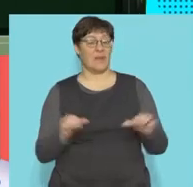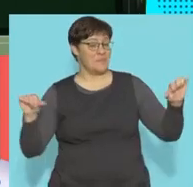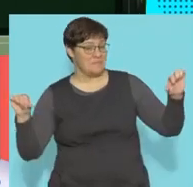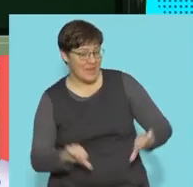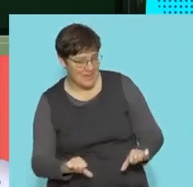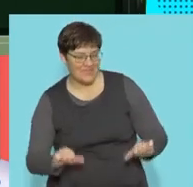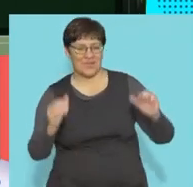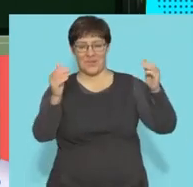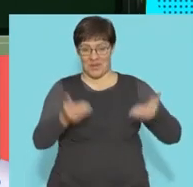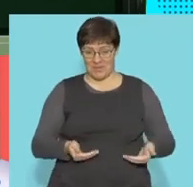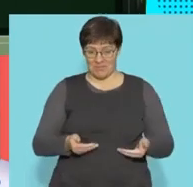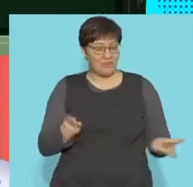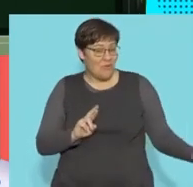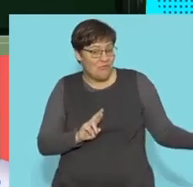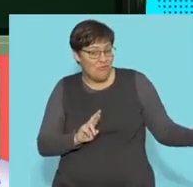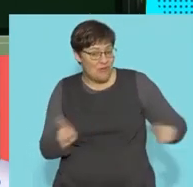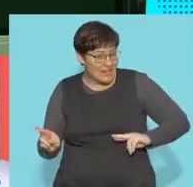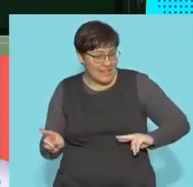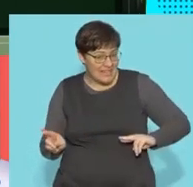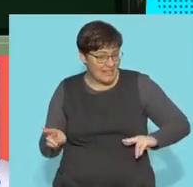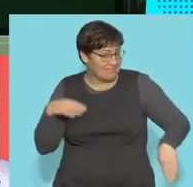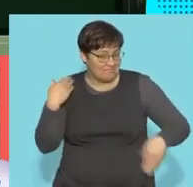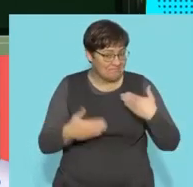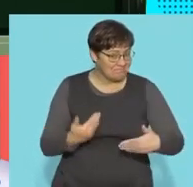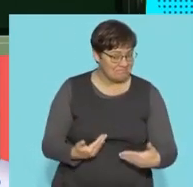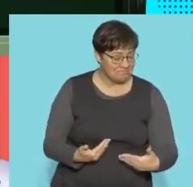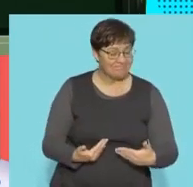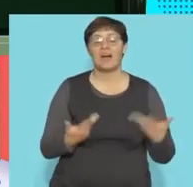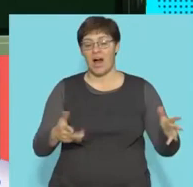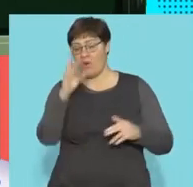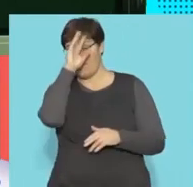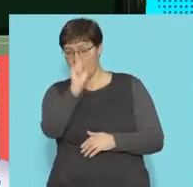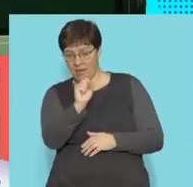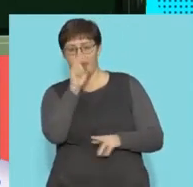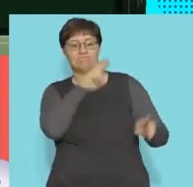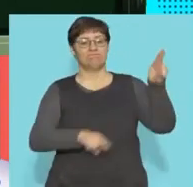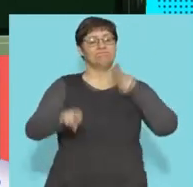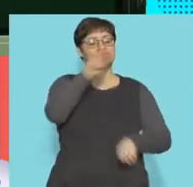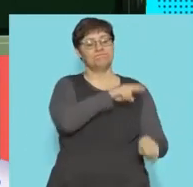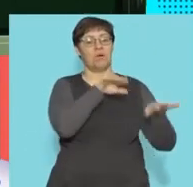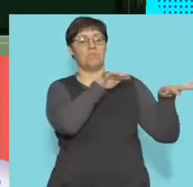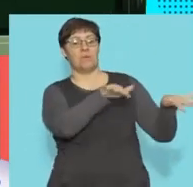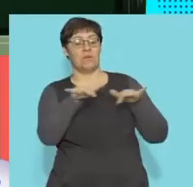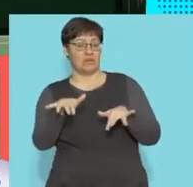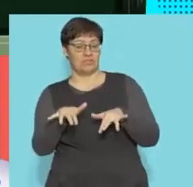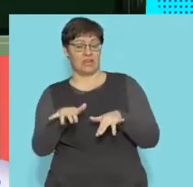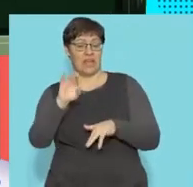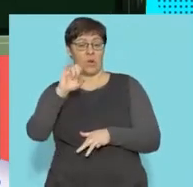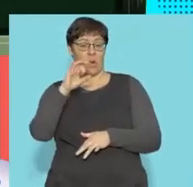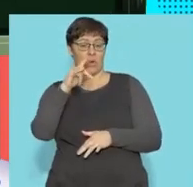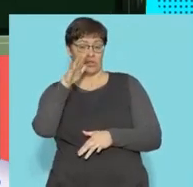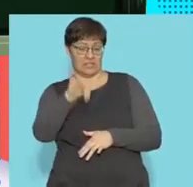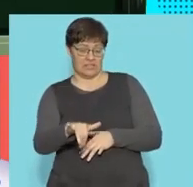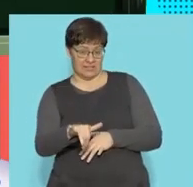Welcome back. Are you ready to get stuck in? Remember that we are revising population